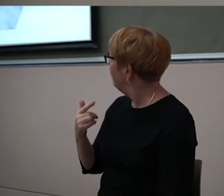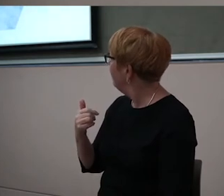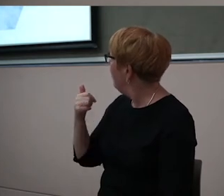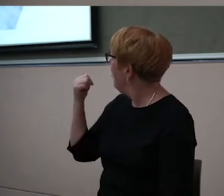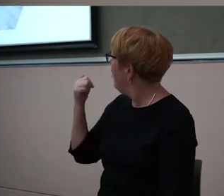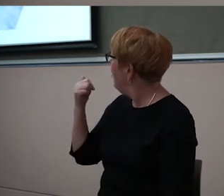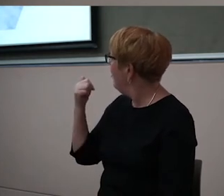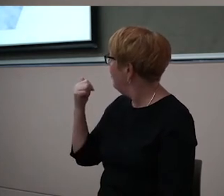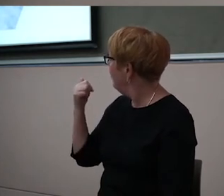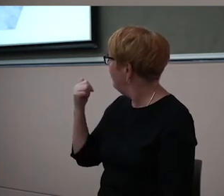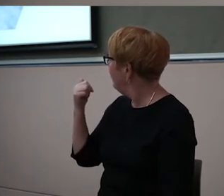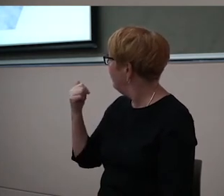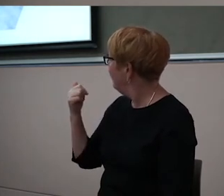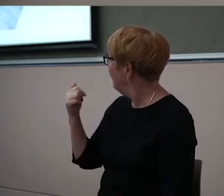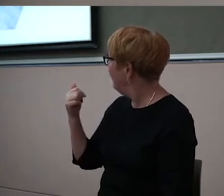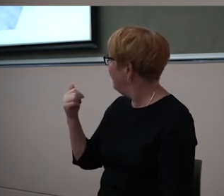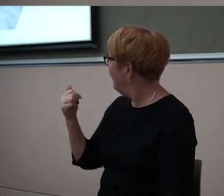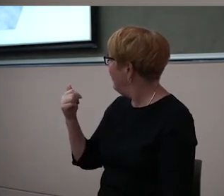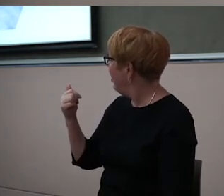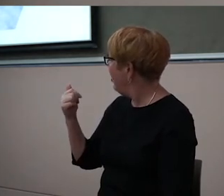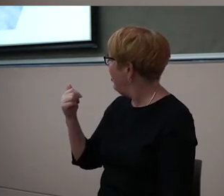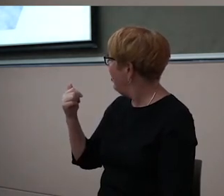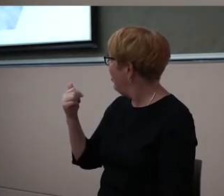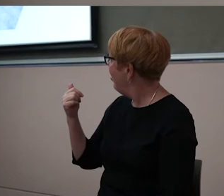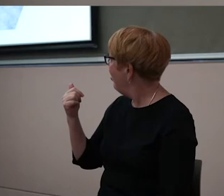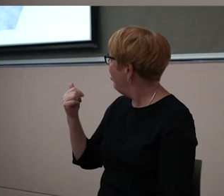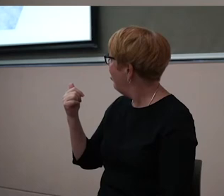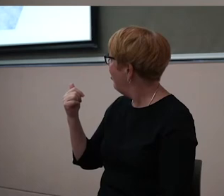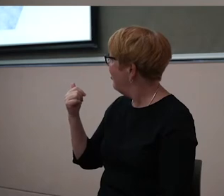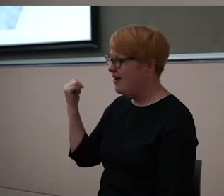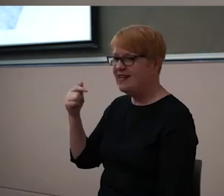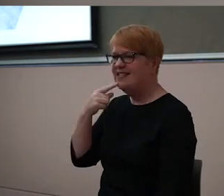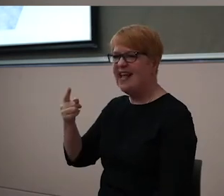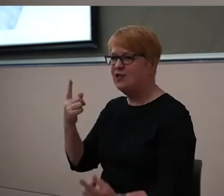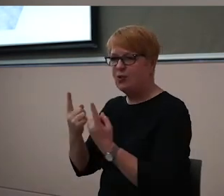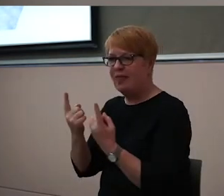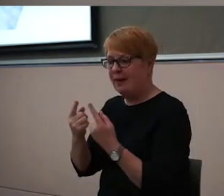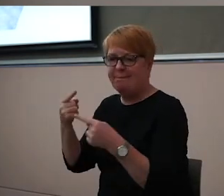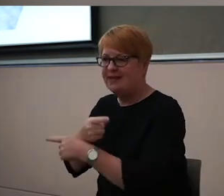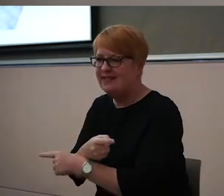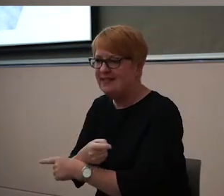this later on, but them forming testimonies, that was probably the first time where